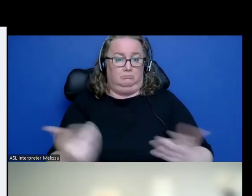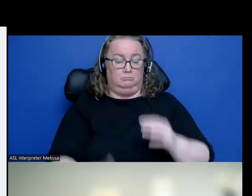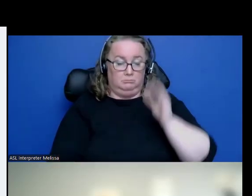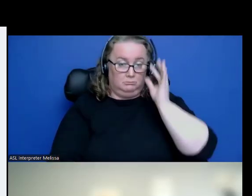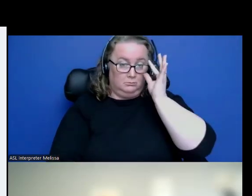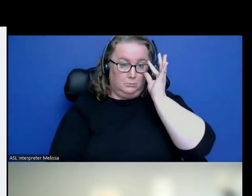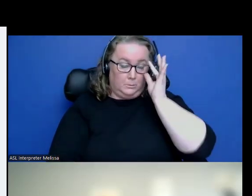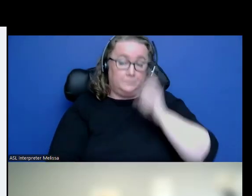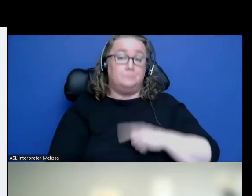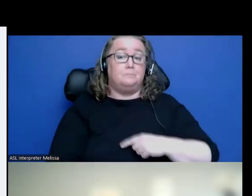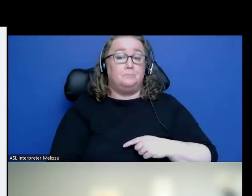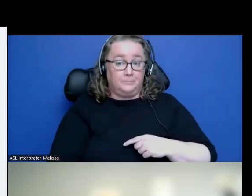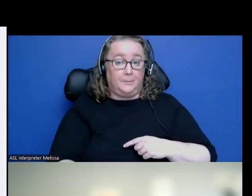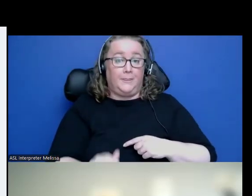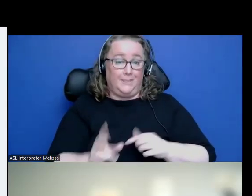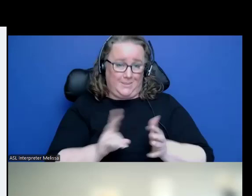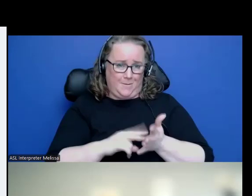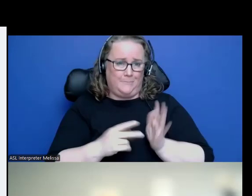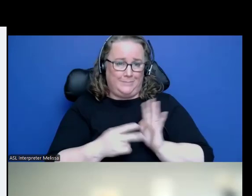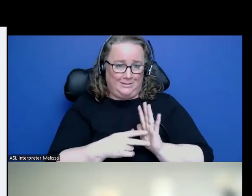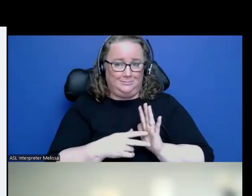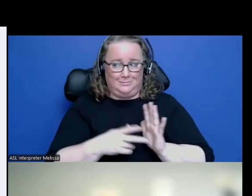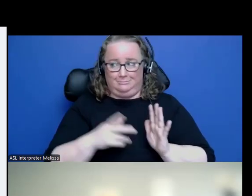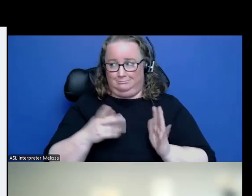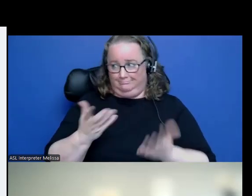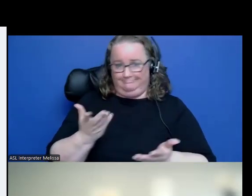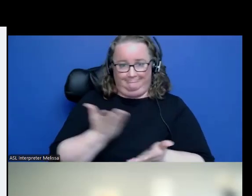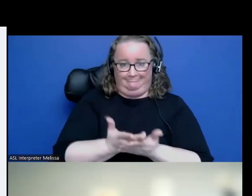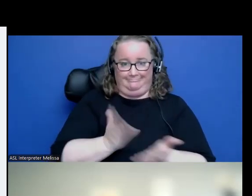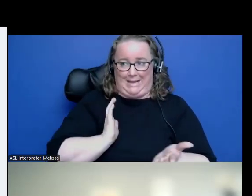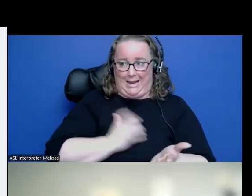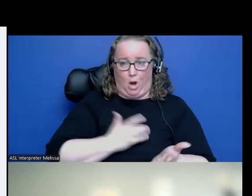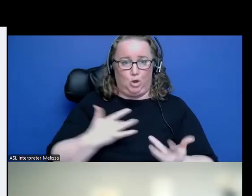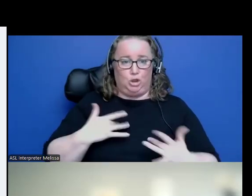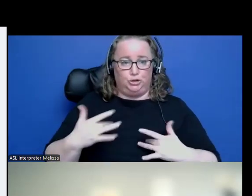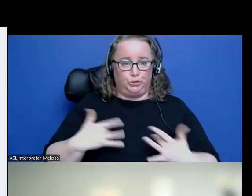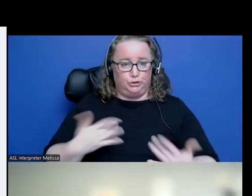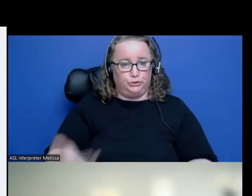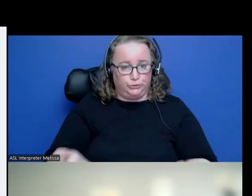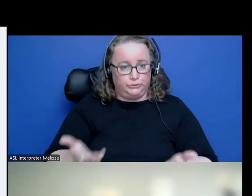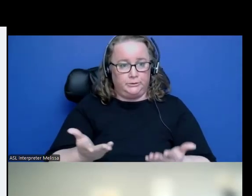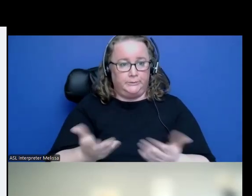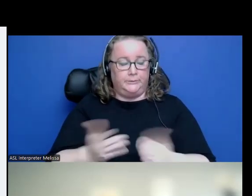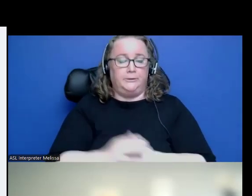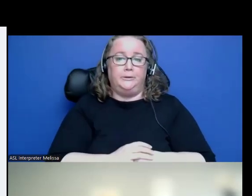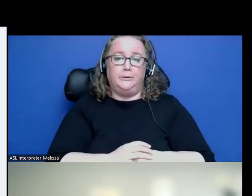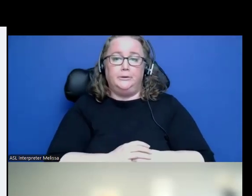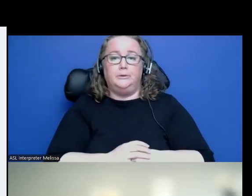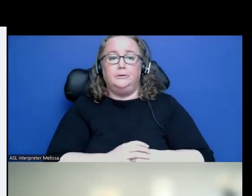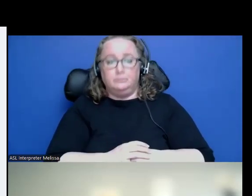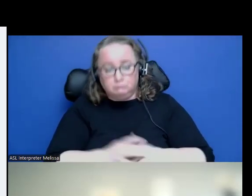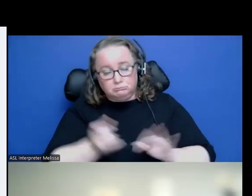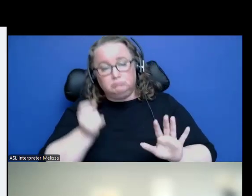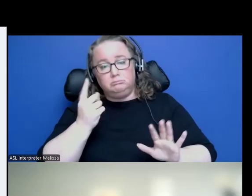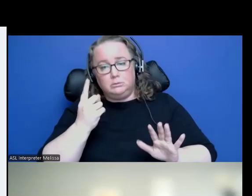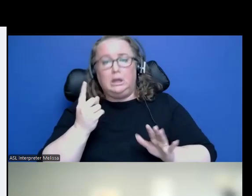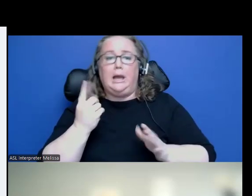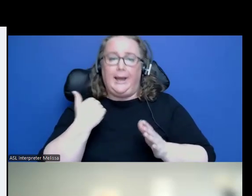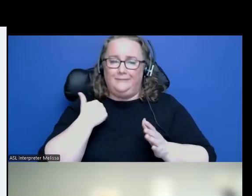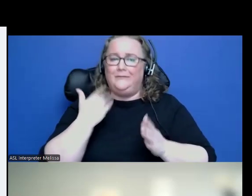thus substantiating DLC's concerns that although there are a limited number of